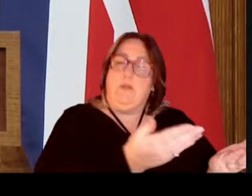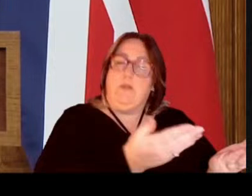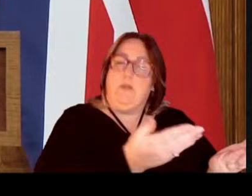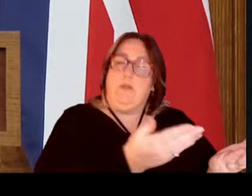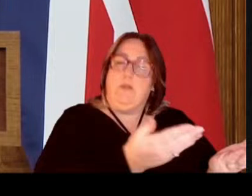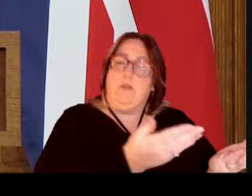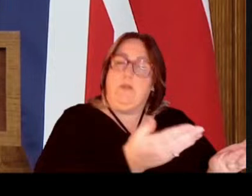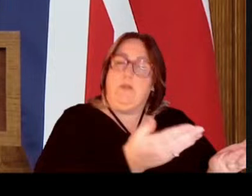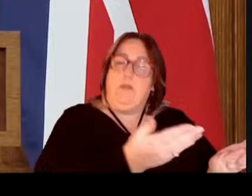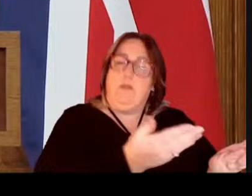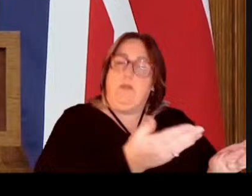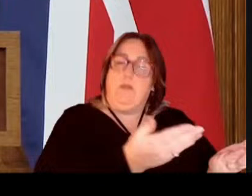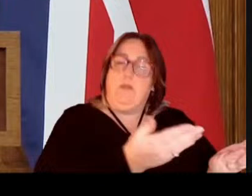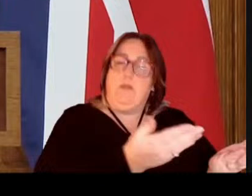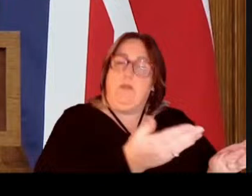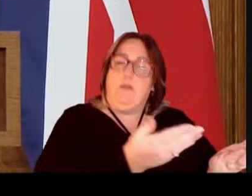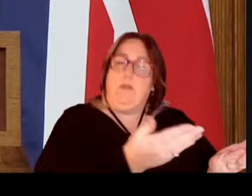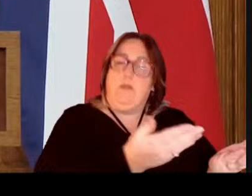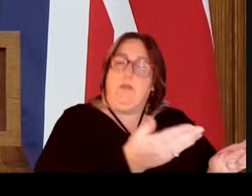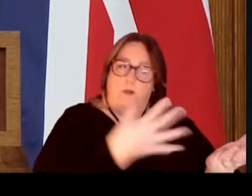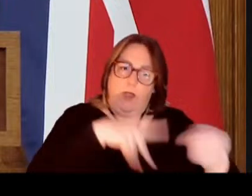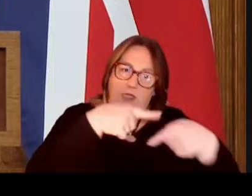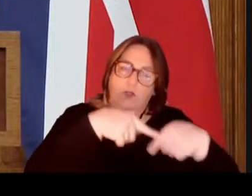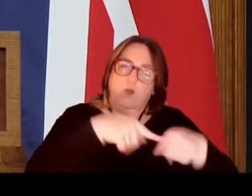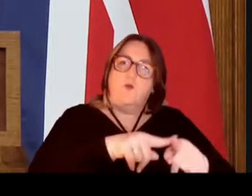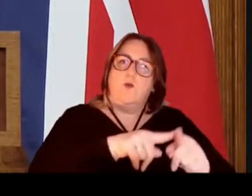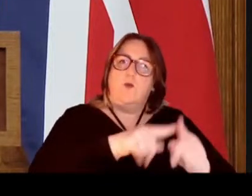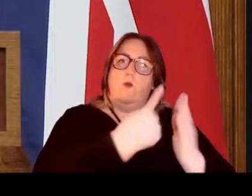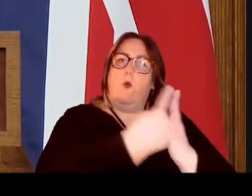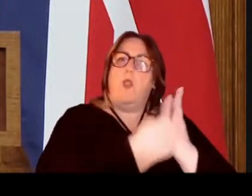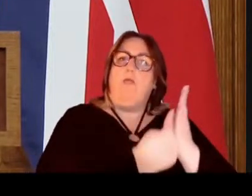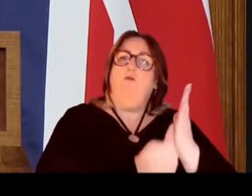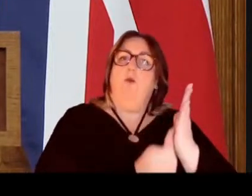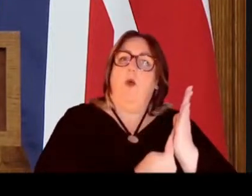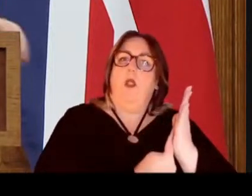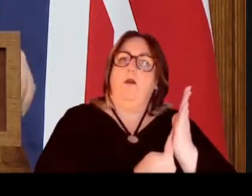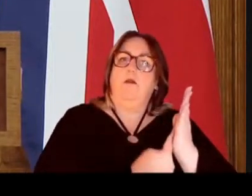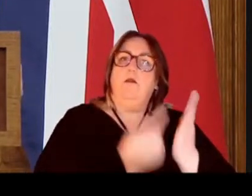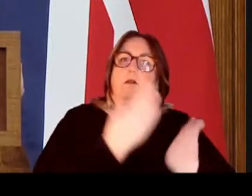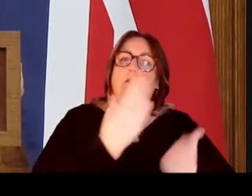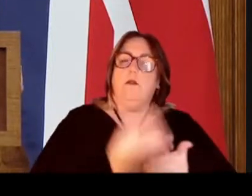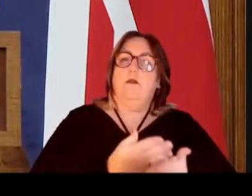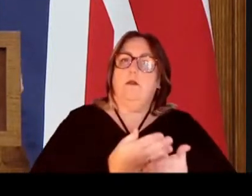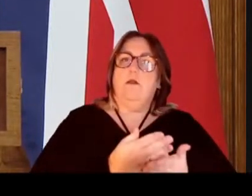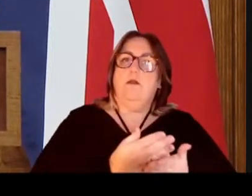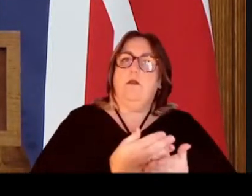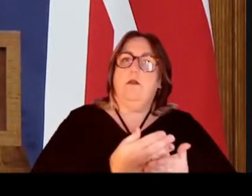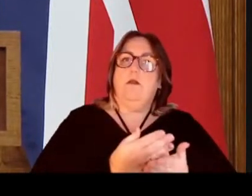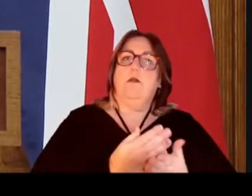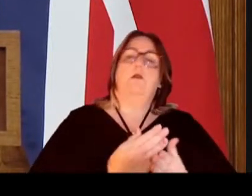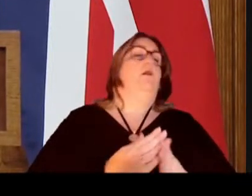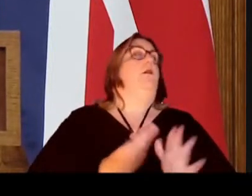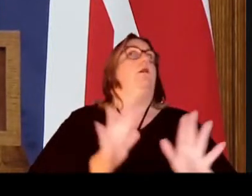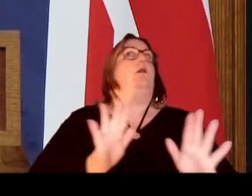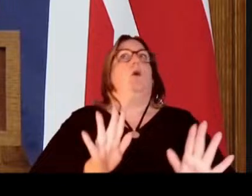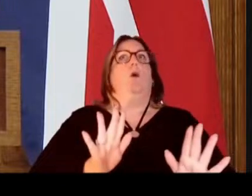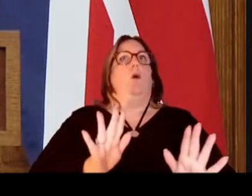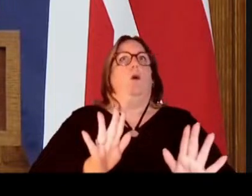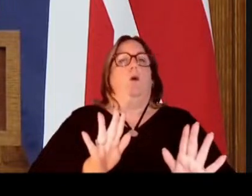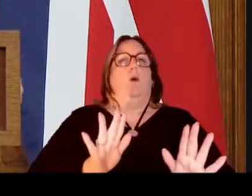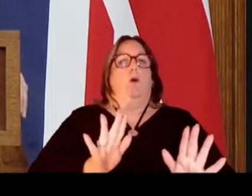those circumstances. Right. Measure of it now has. And I wouldn't be forgiven if I